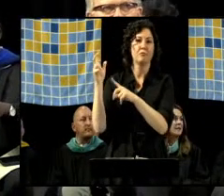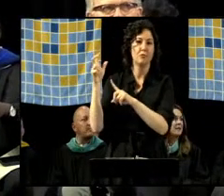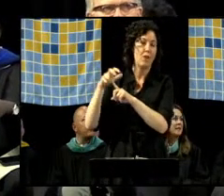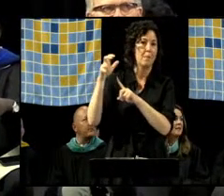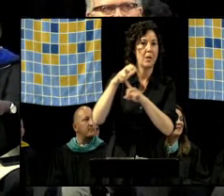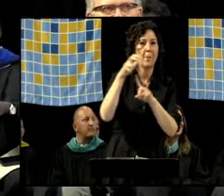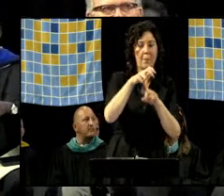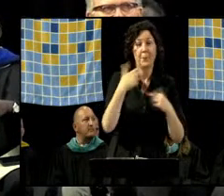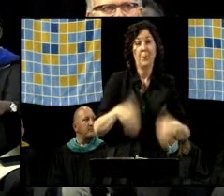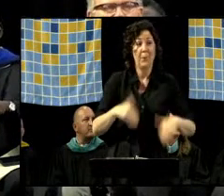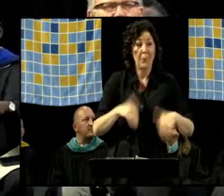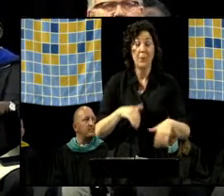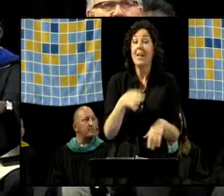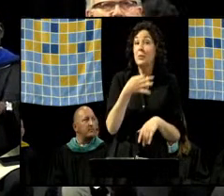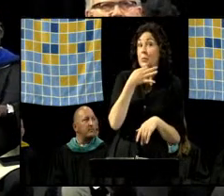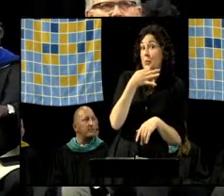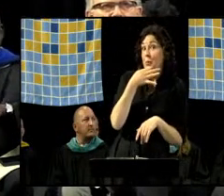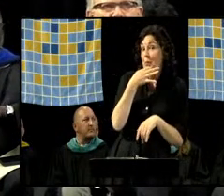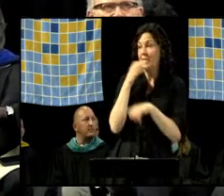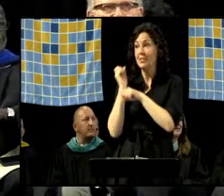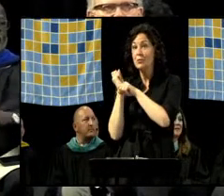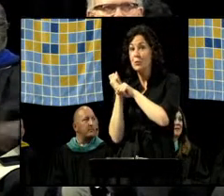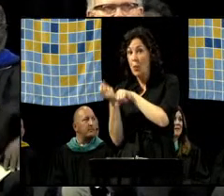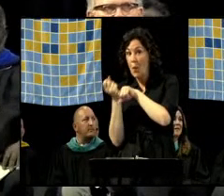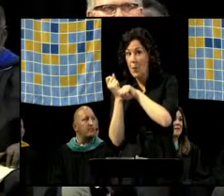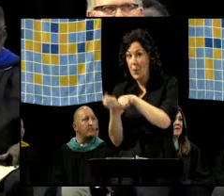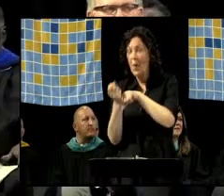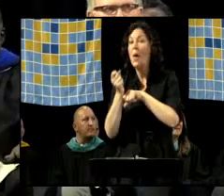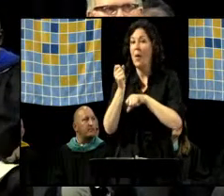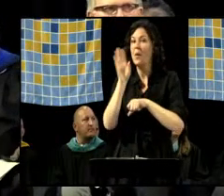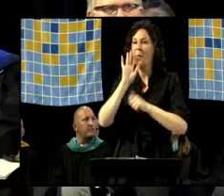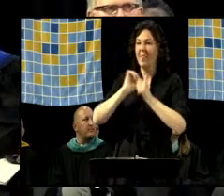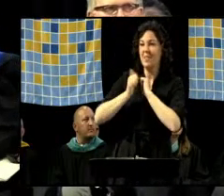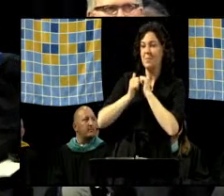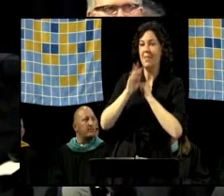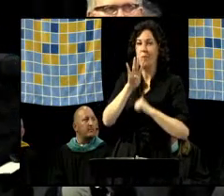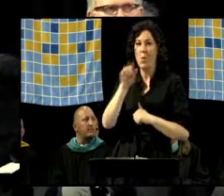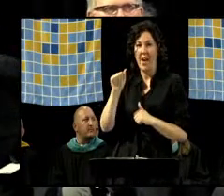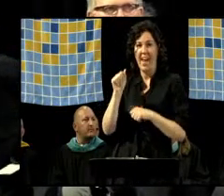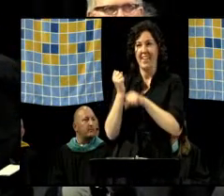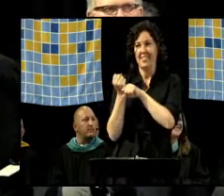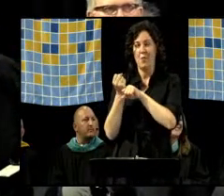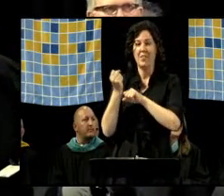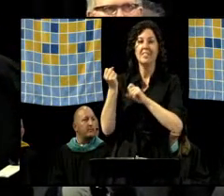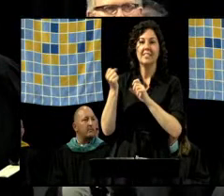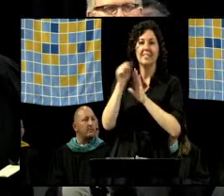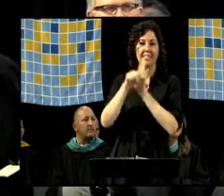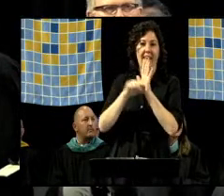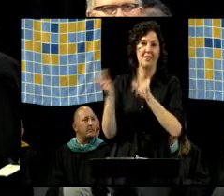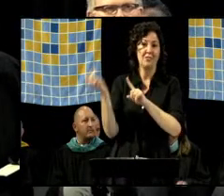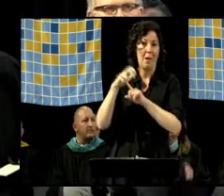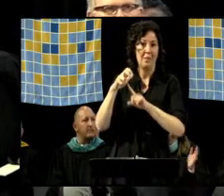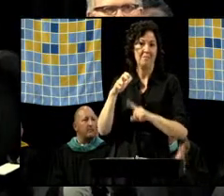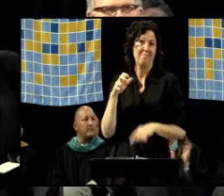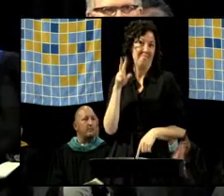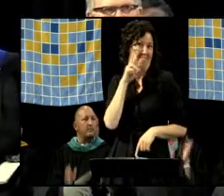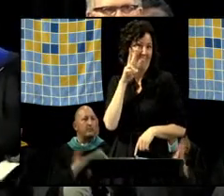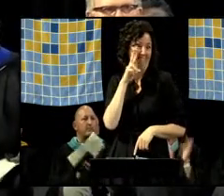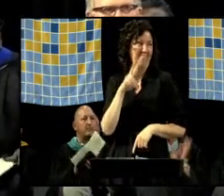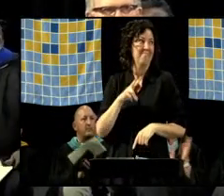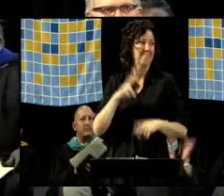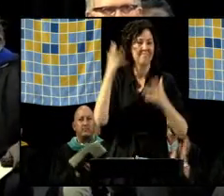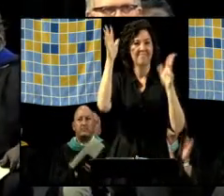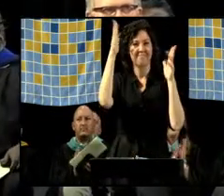a few hours, our Lady Bruins will compete for the 4A softball state championship.